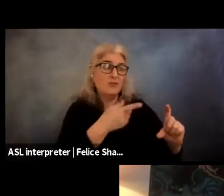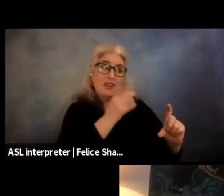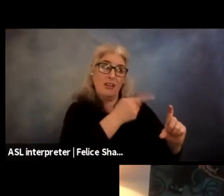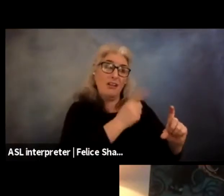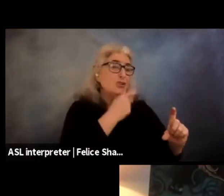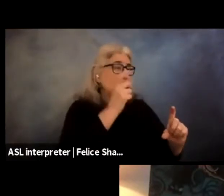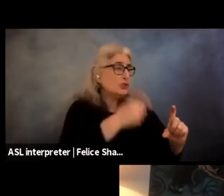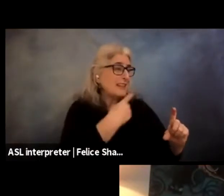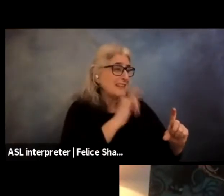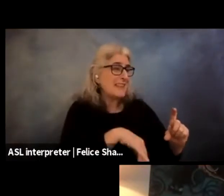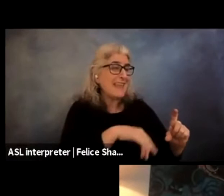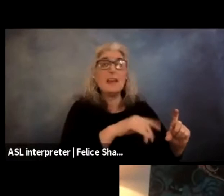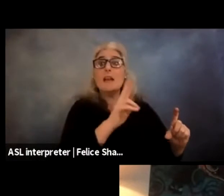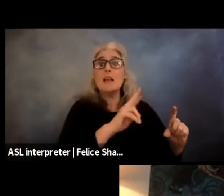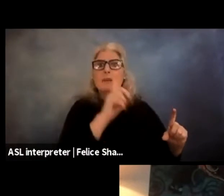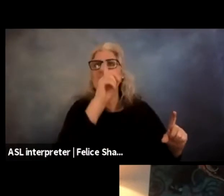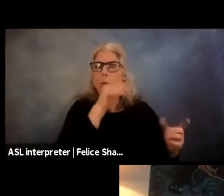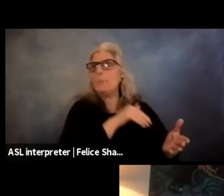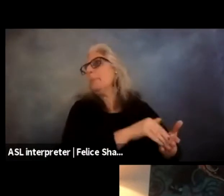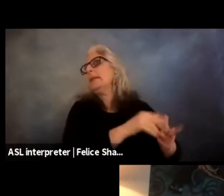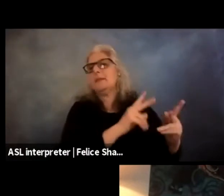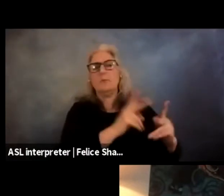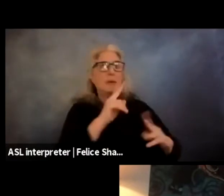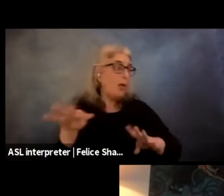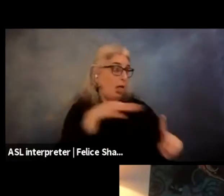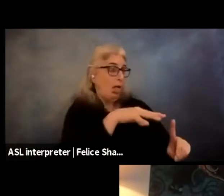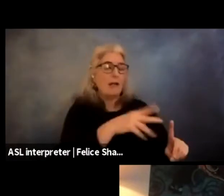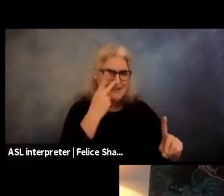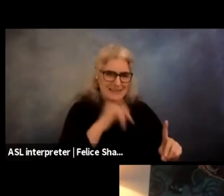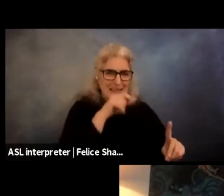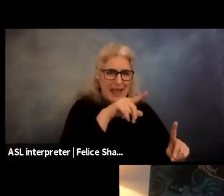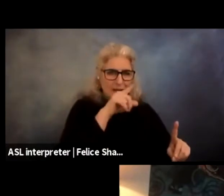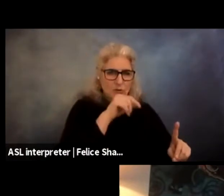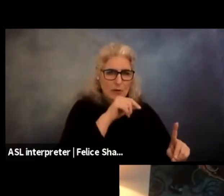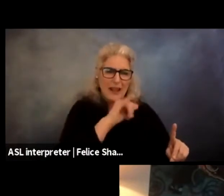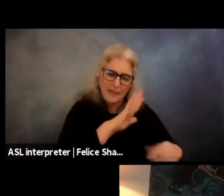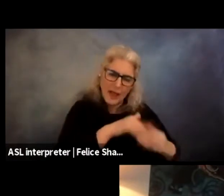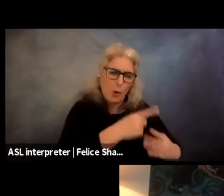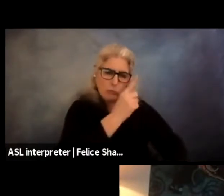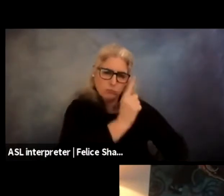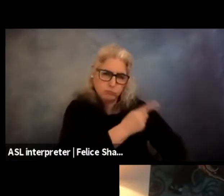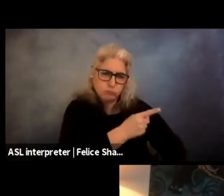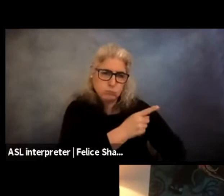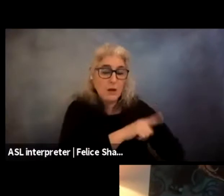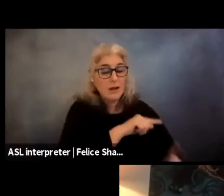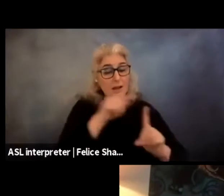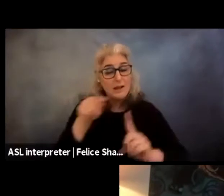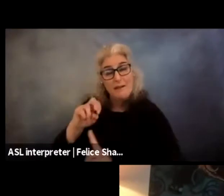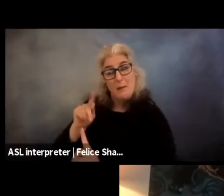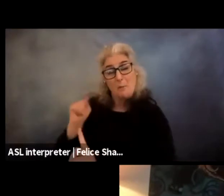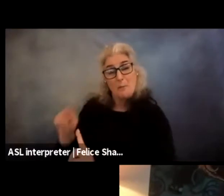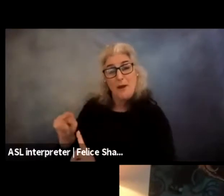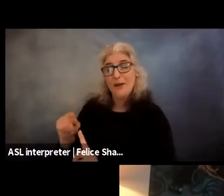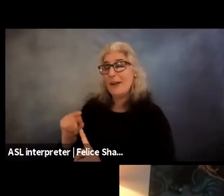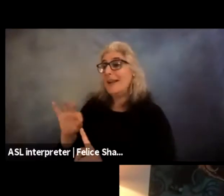very different kinds of situation, but it also like requires so much more commitment, I